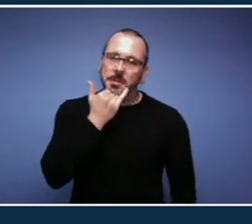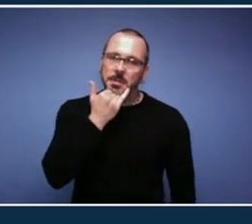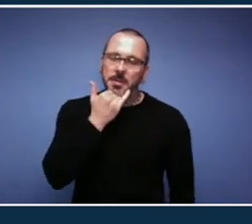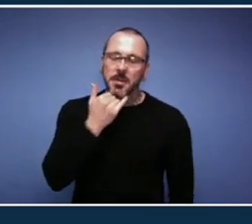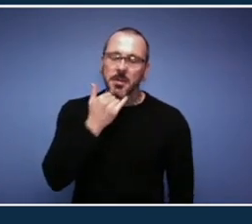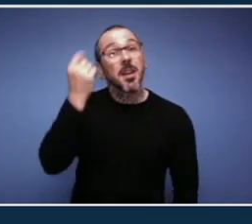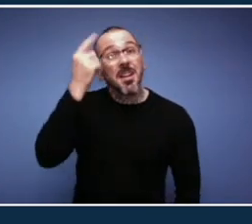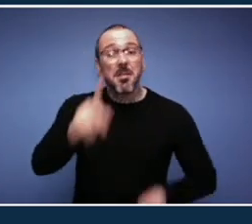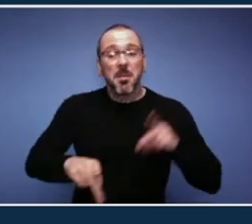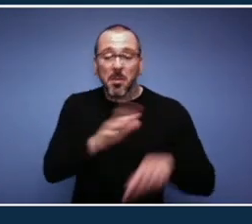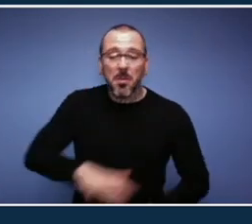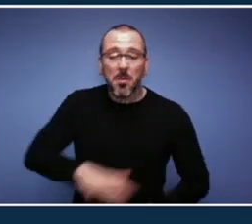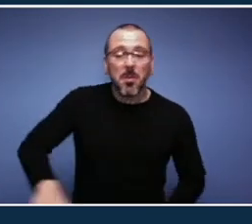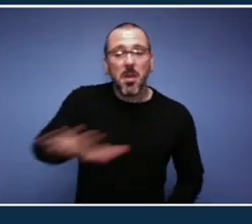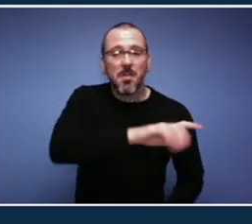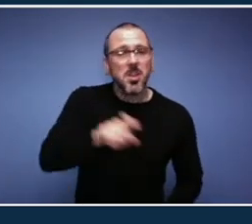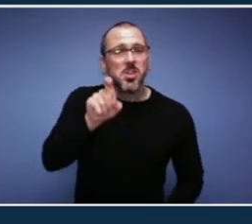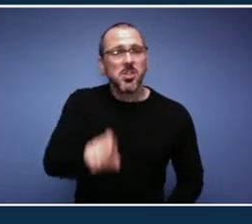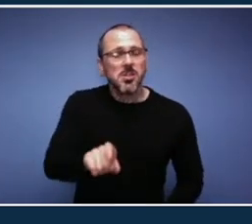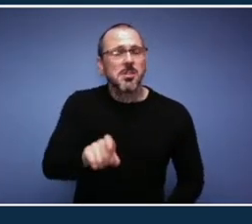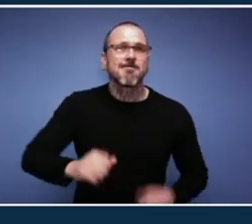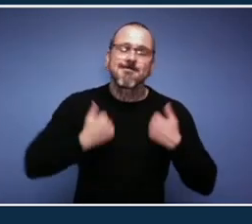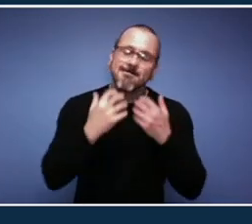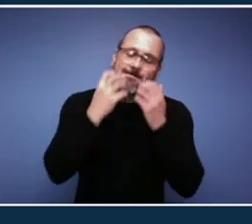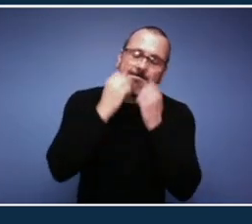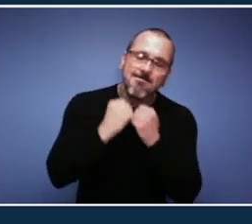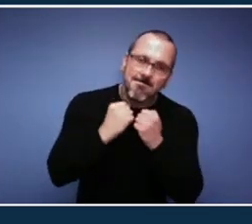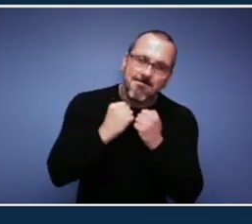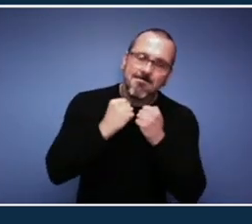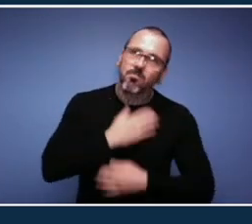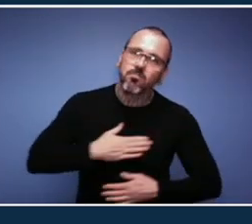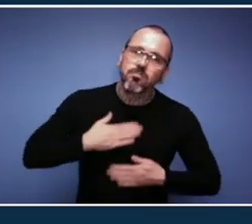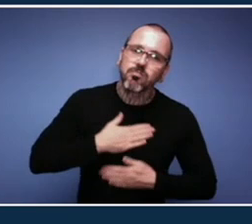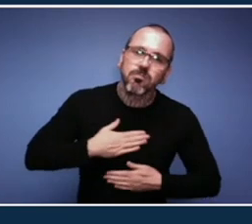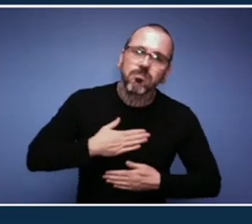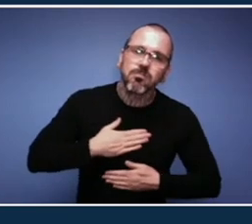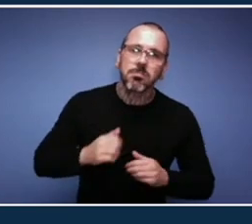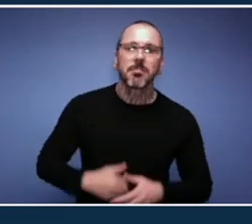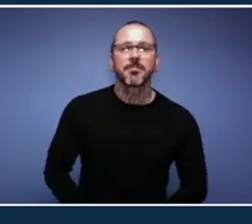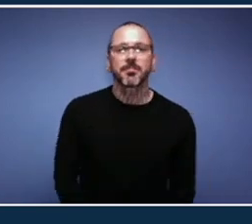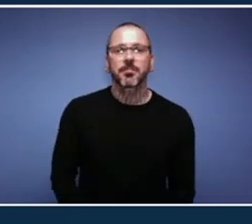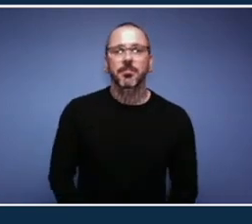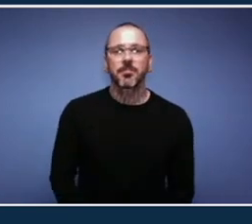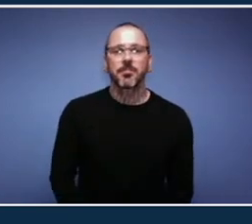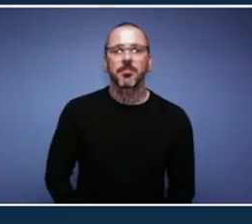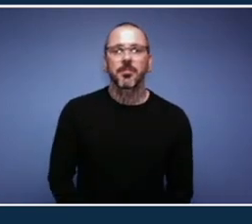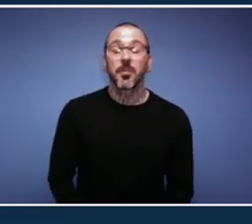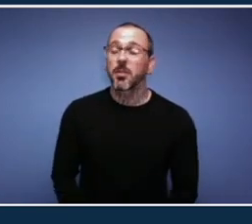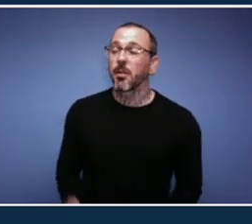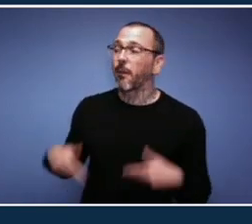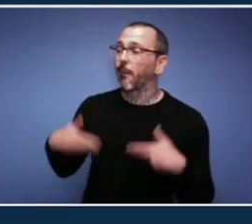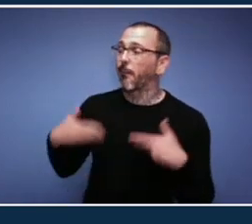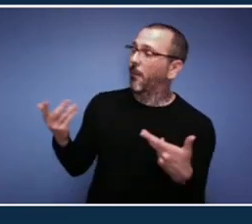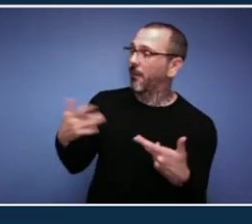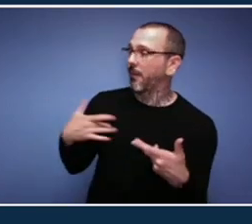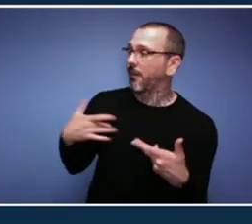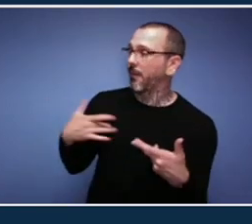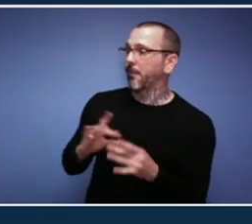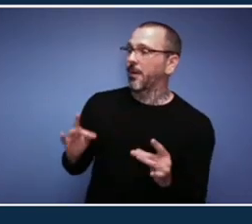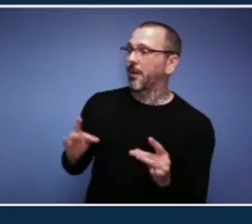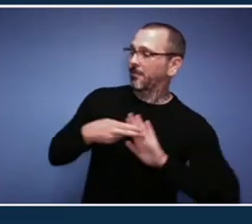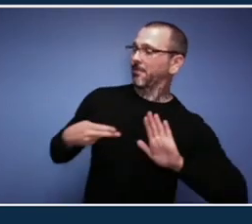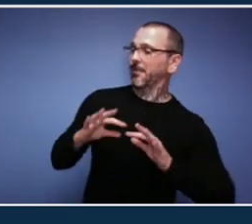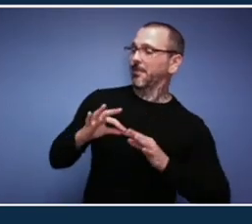mean, they say I have, quote, complex needs or special needs. Again, I'm not special, I'm just